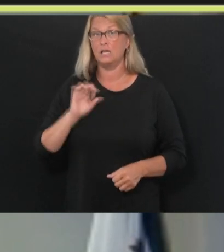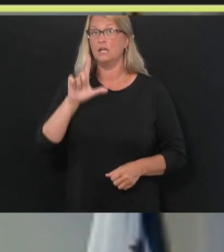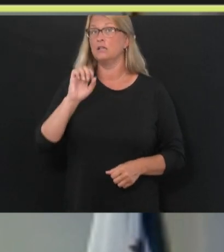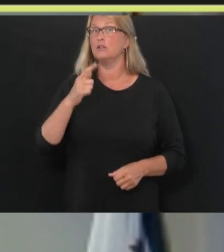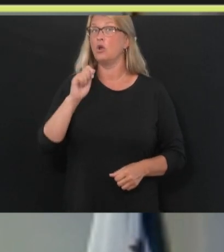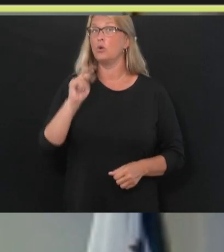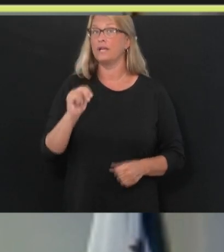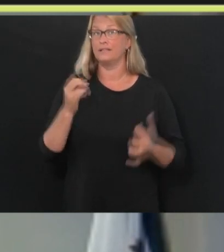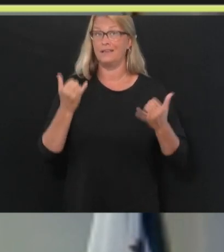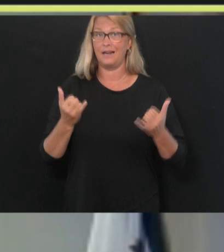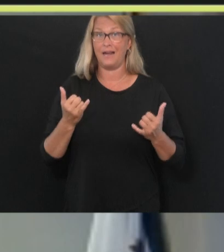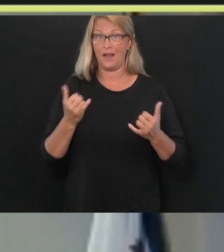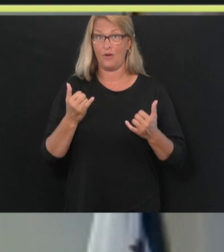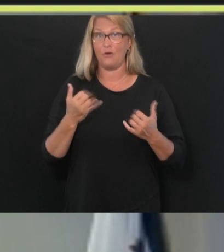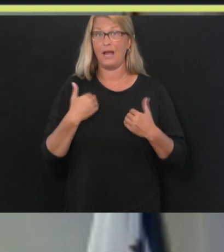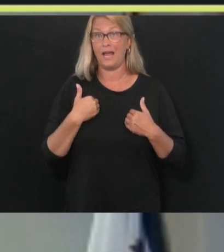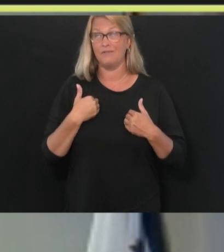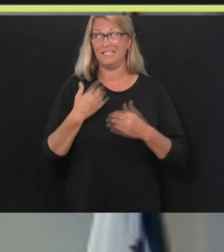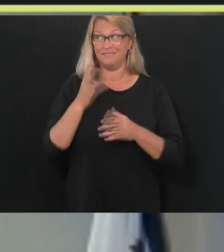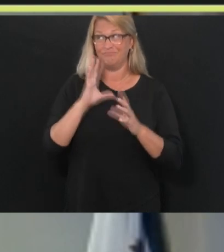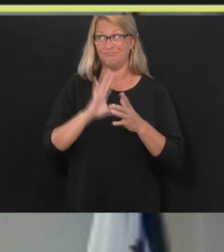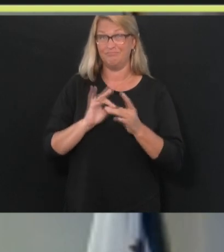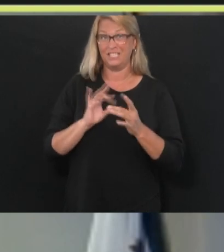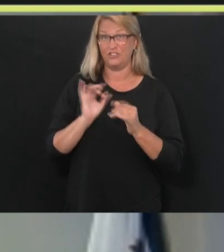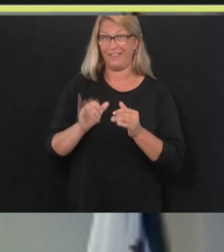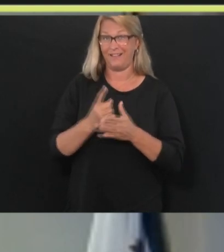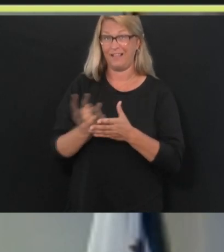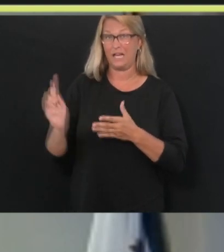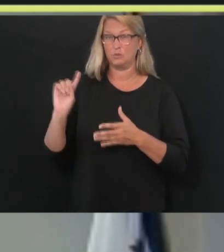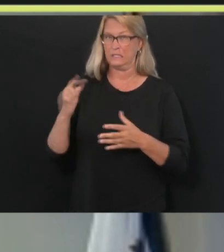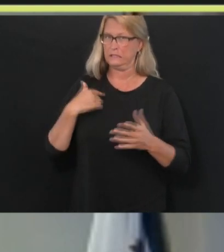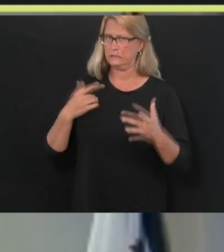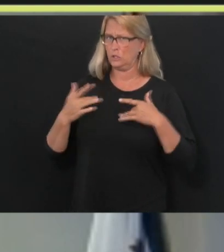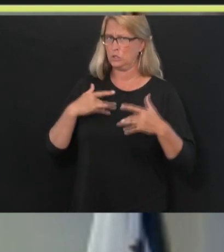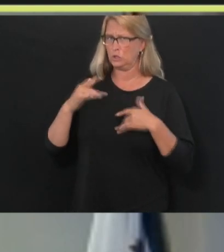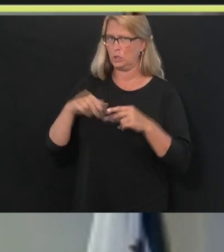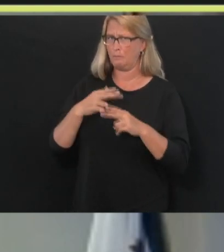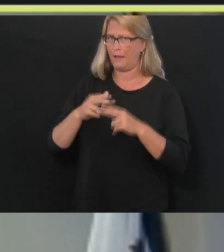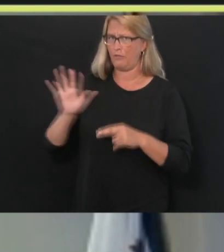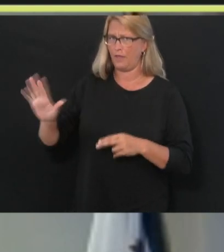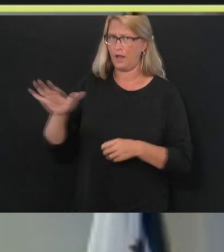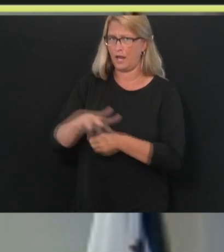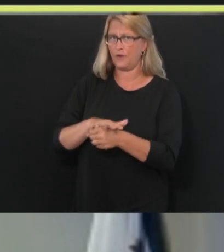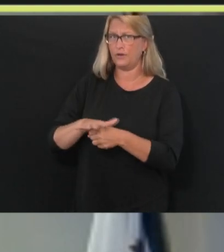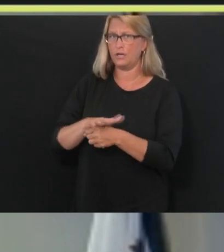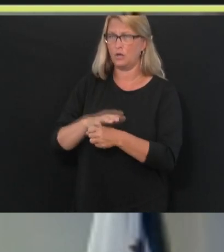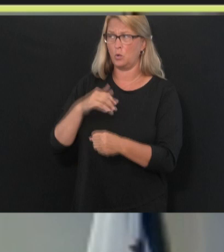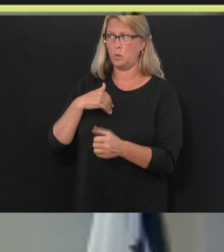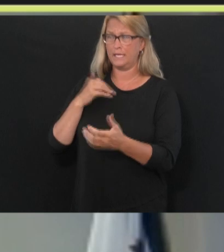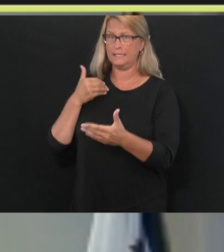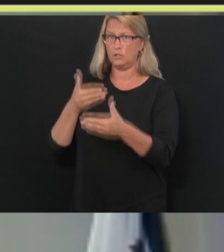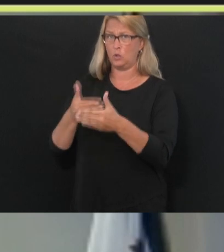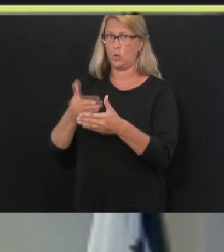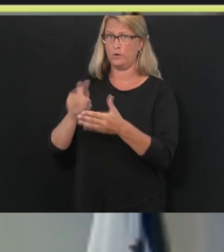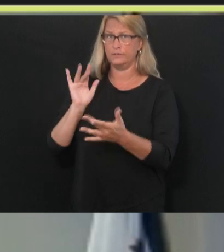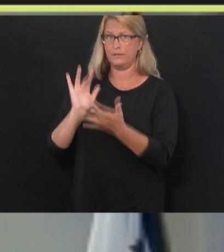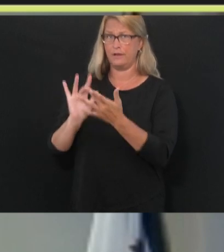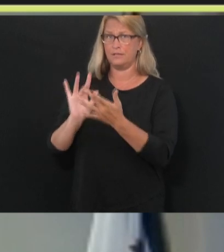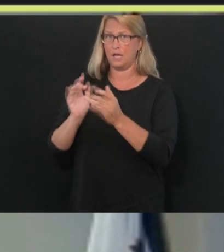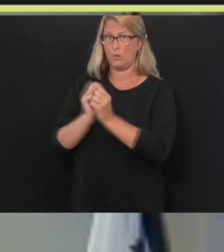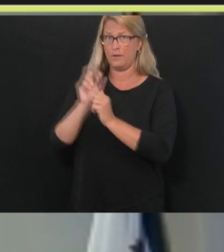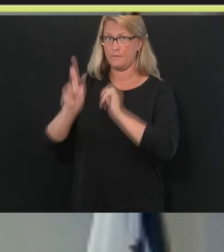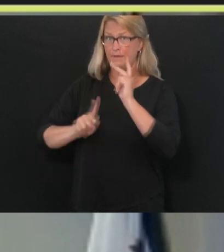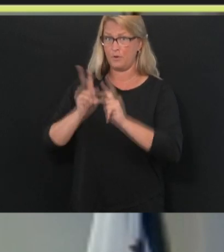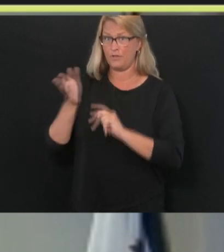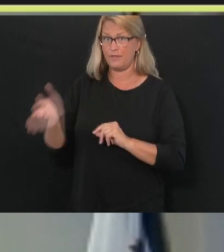County, as I mentioned last week, we still have great concerns and are in very close contact with quite a few folks in